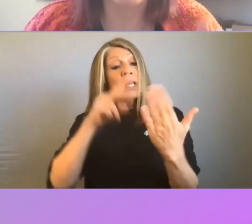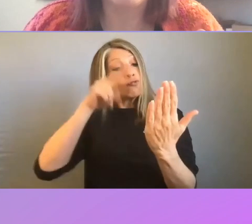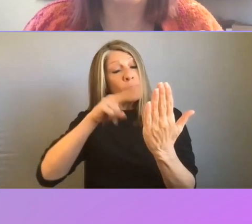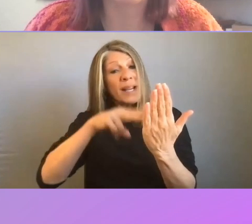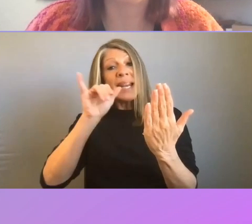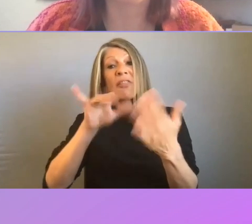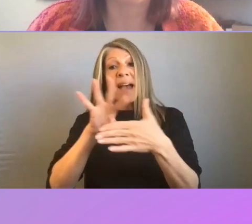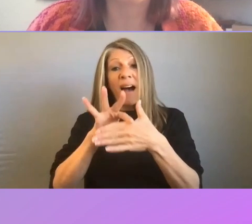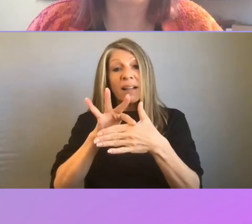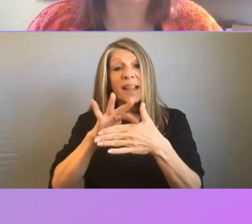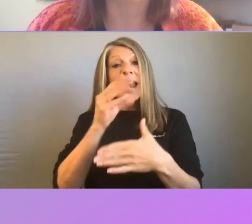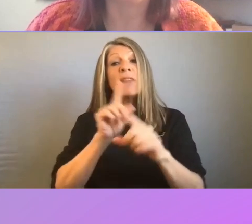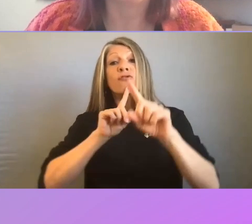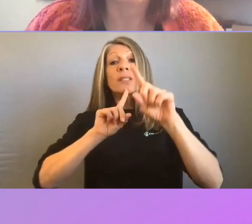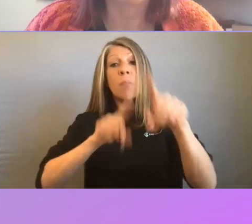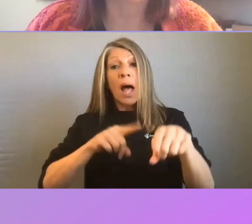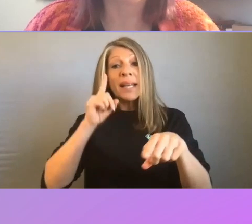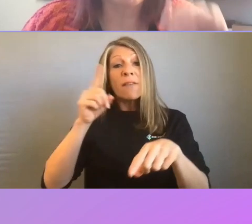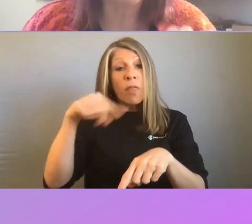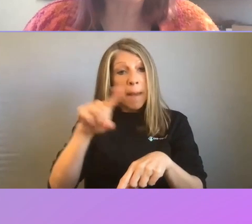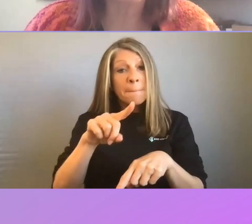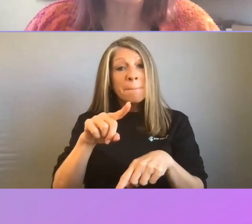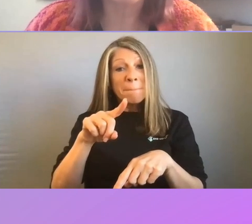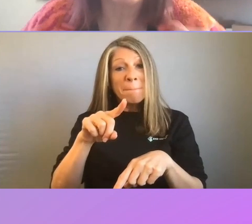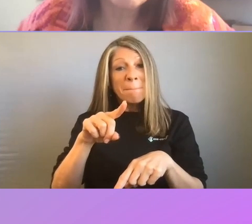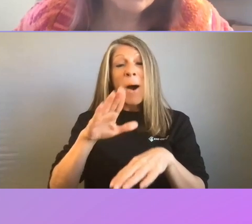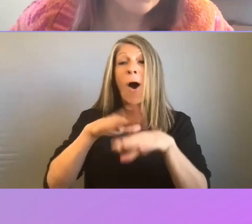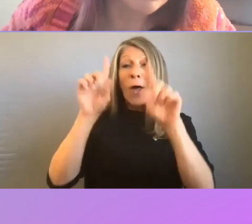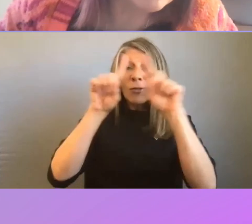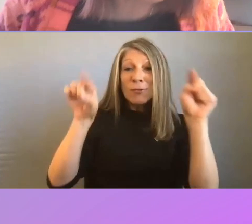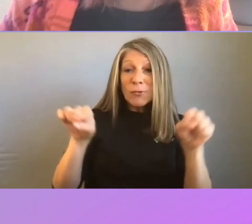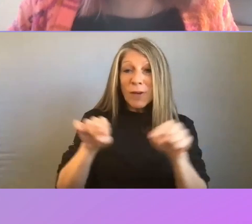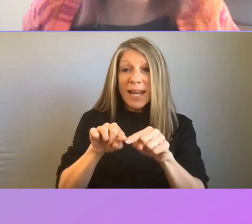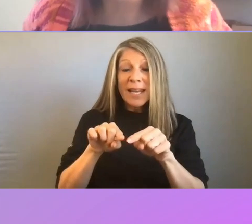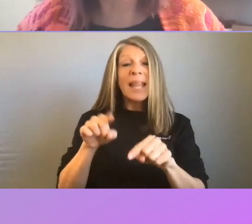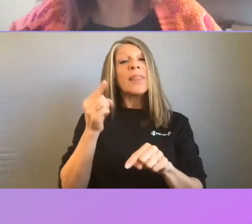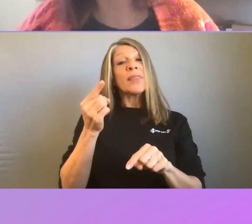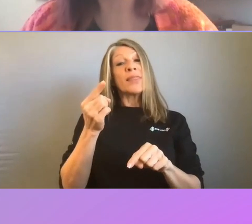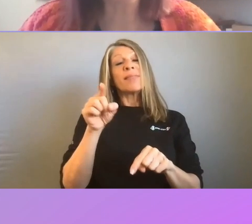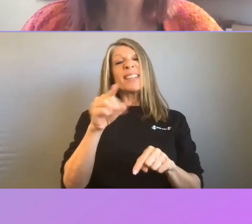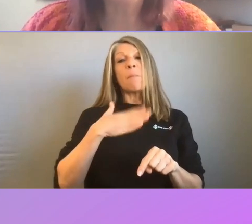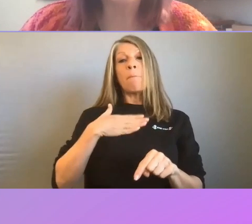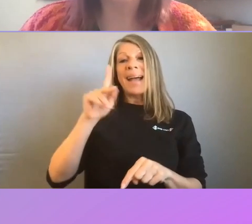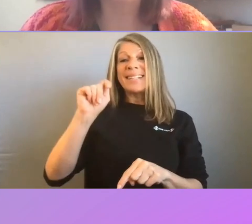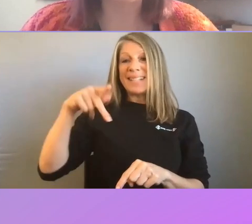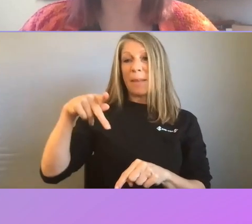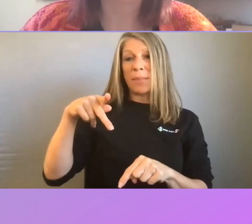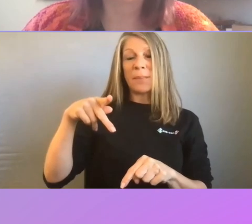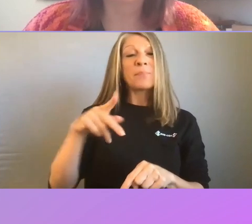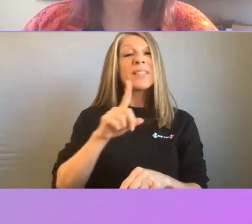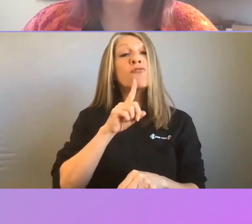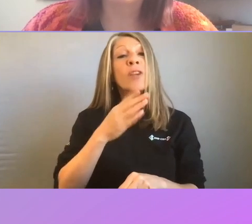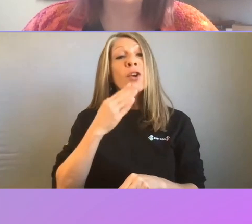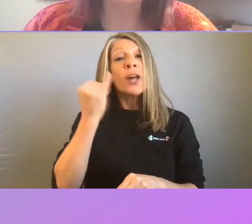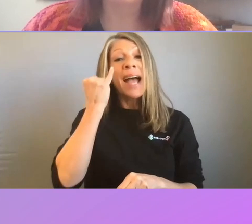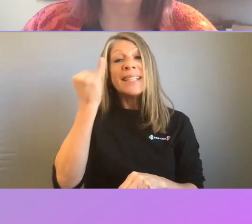and responding on their behalf. And so on the screen, this is one of my tips. I think it's a really good idea to